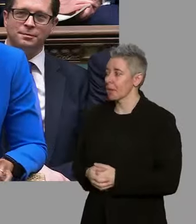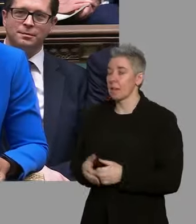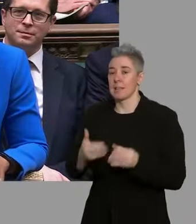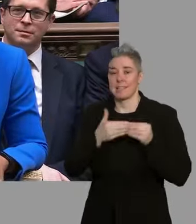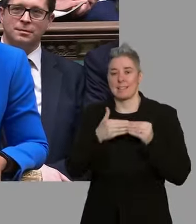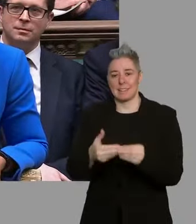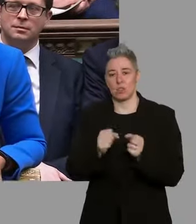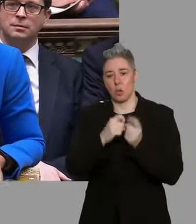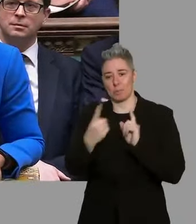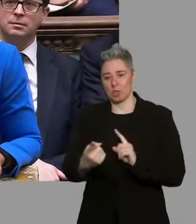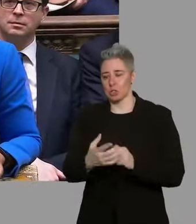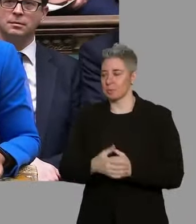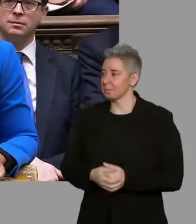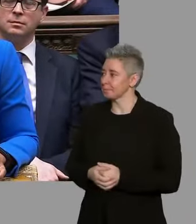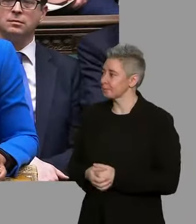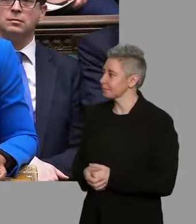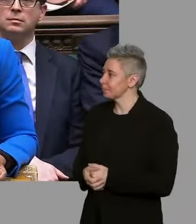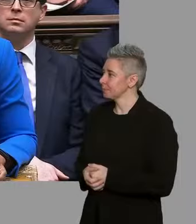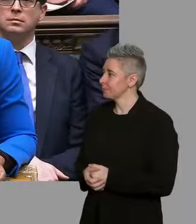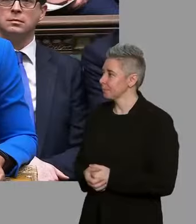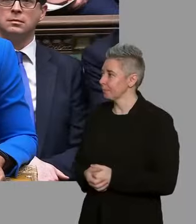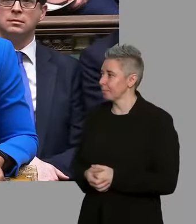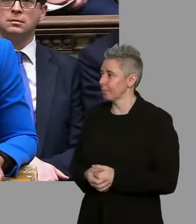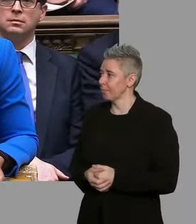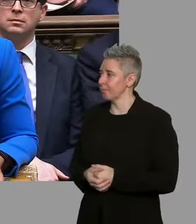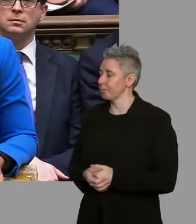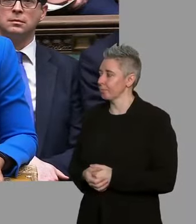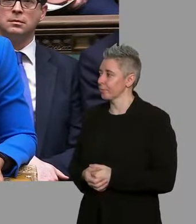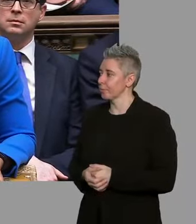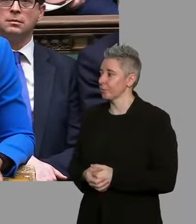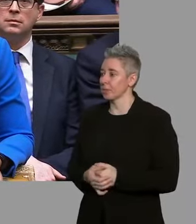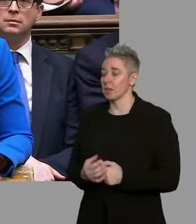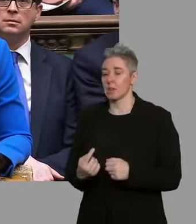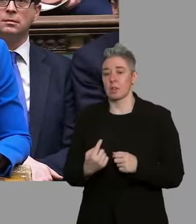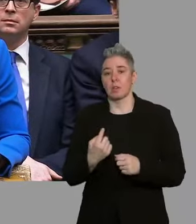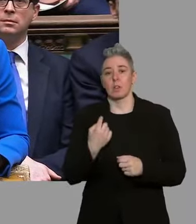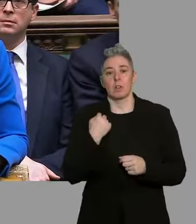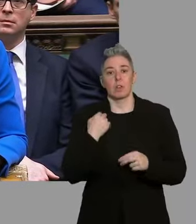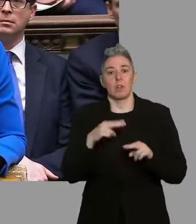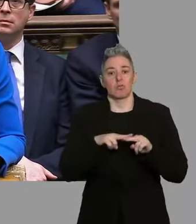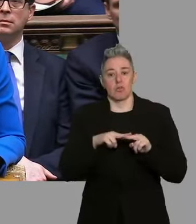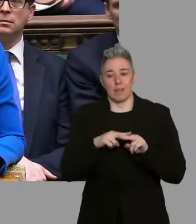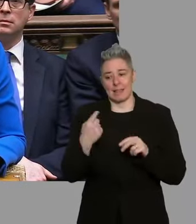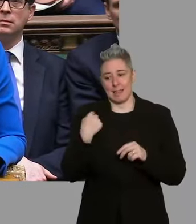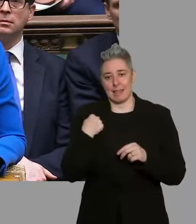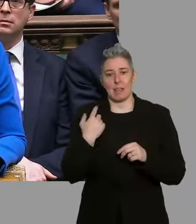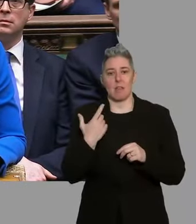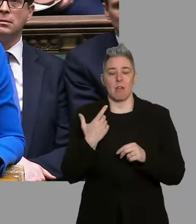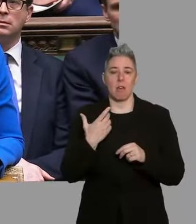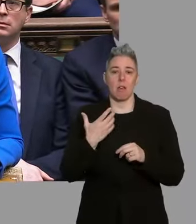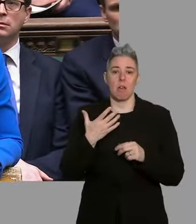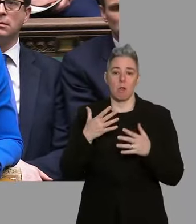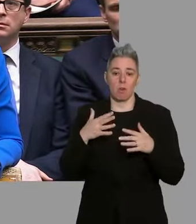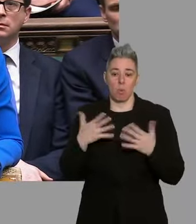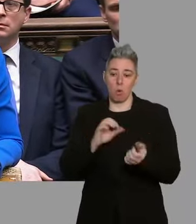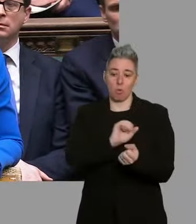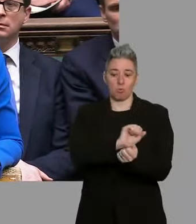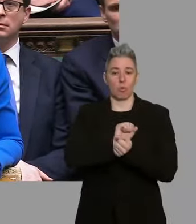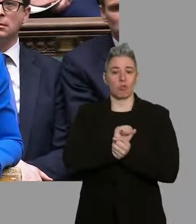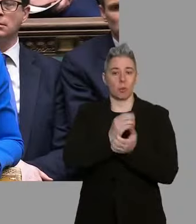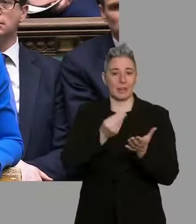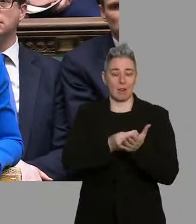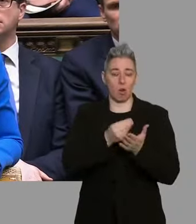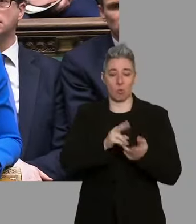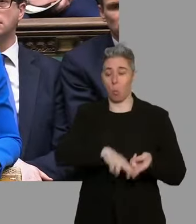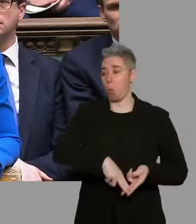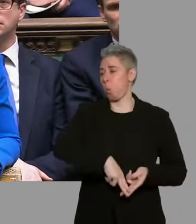Mr Speaker, on Friday, while borrowing costs hit levels not seen since Labour was last in government, I met business owners and